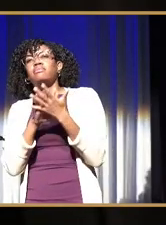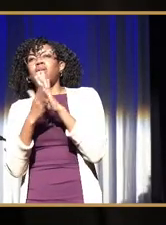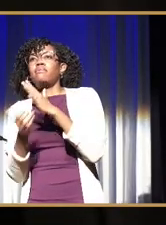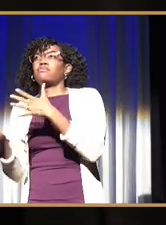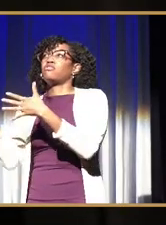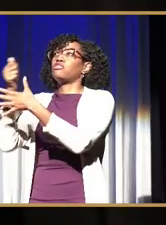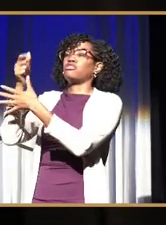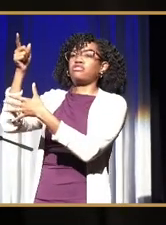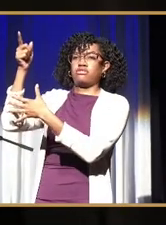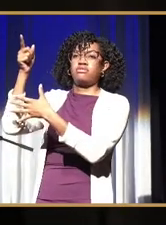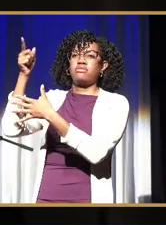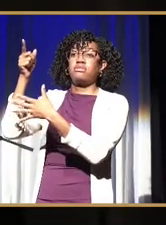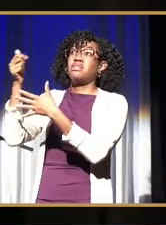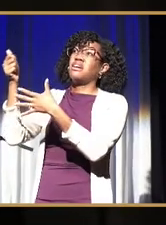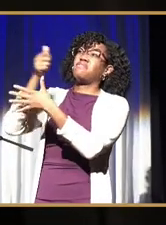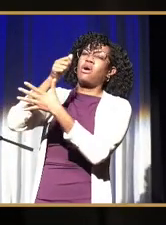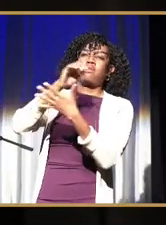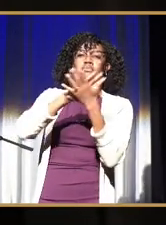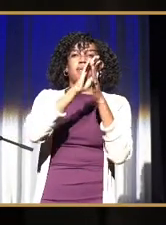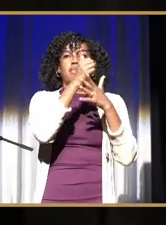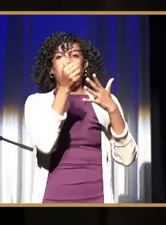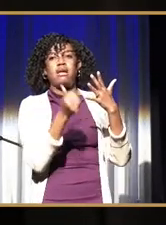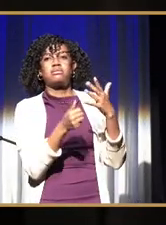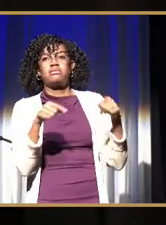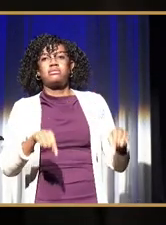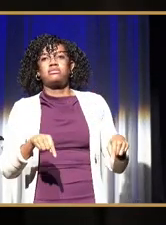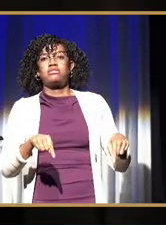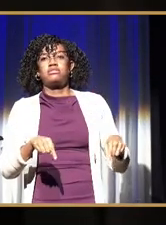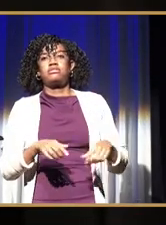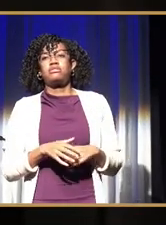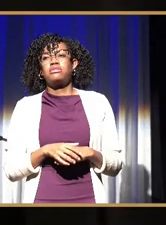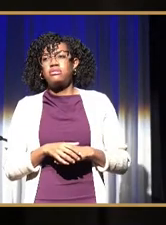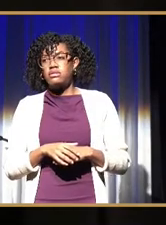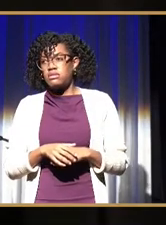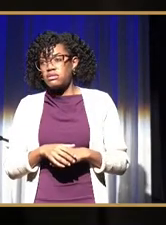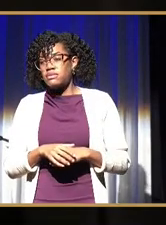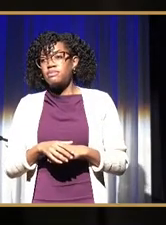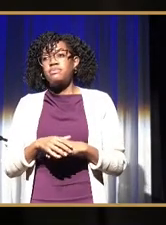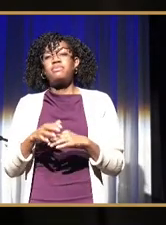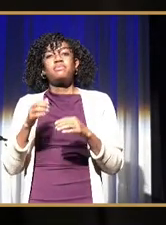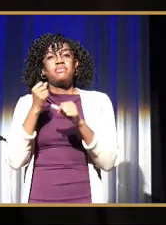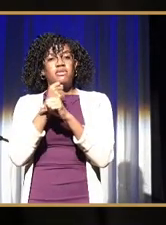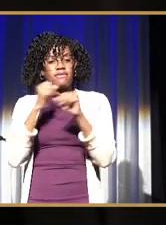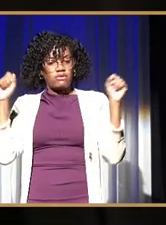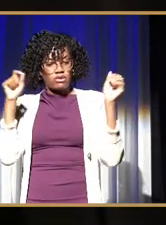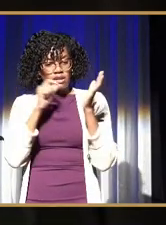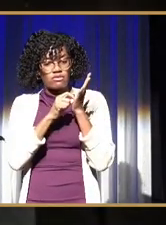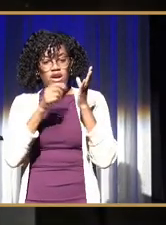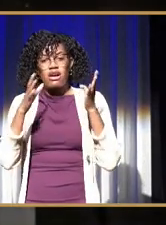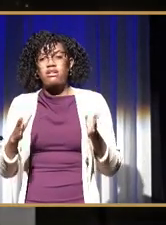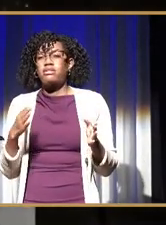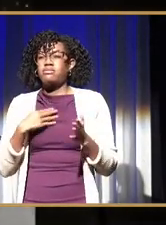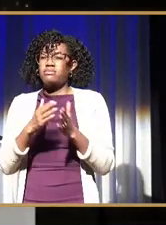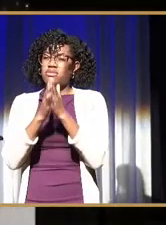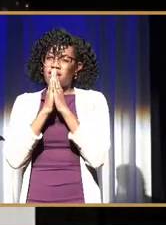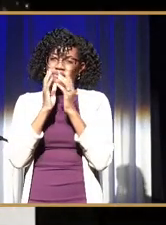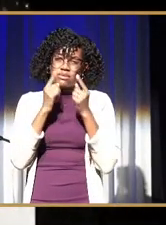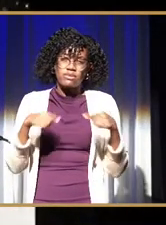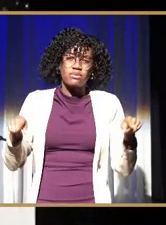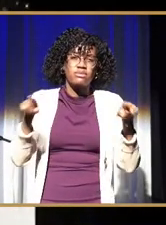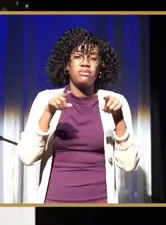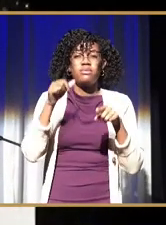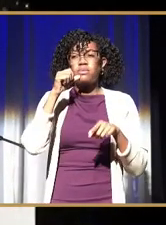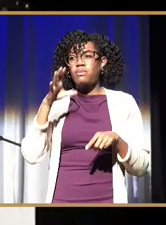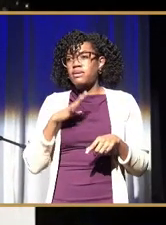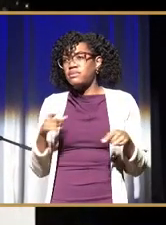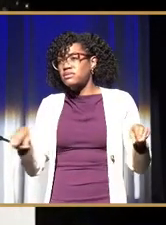first. I pray for the freedom fighters in this room. I pray for the women in this